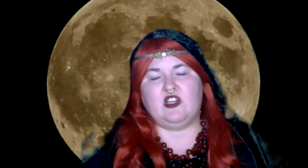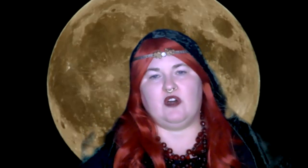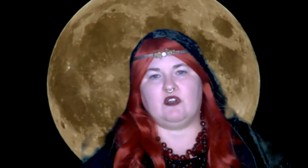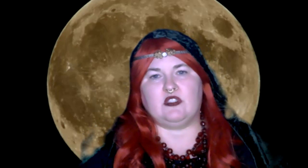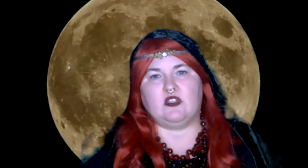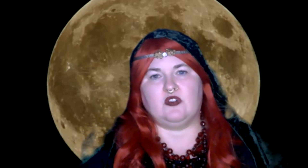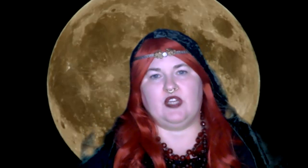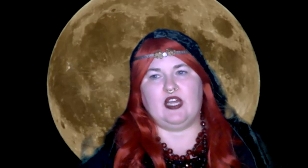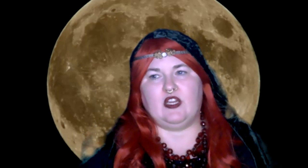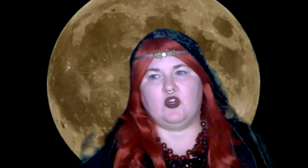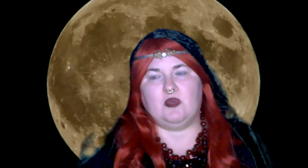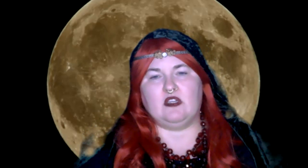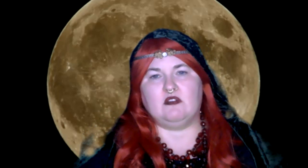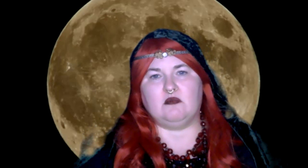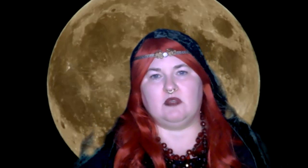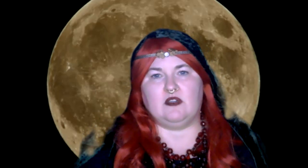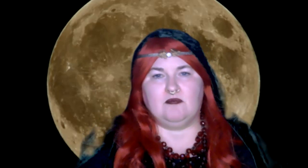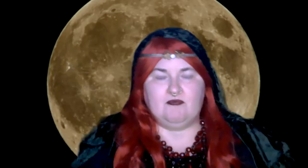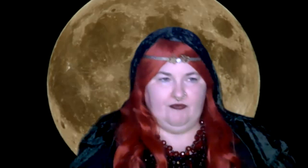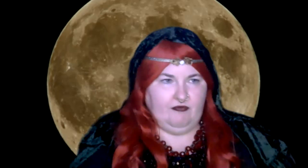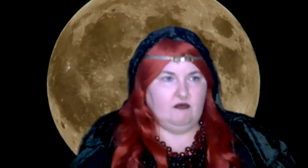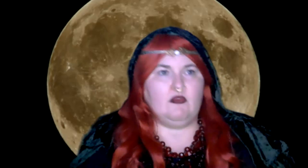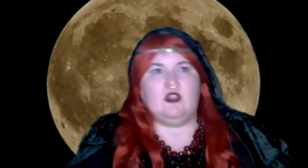guiding you every single day. We